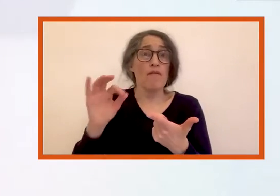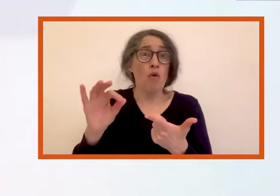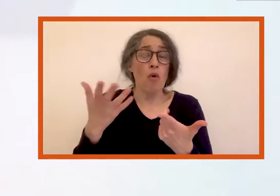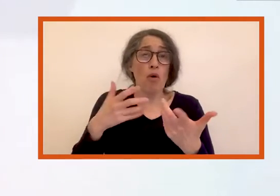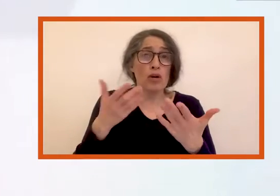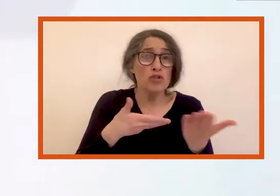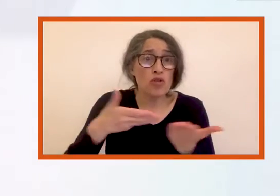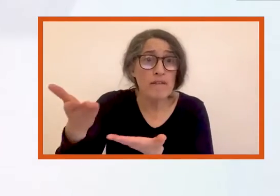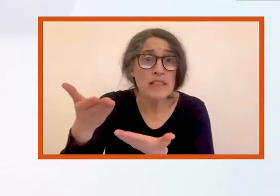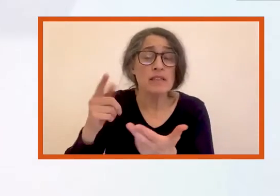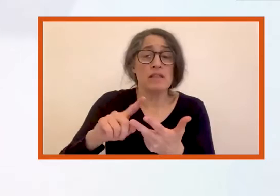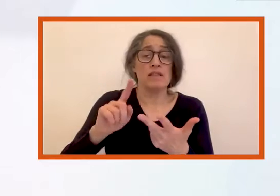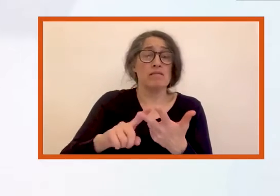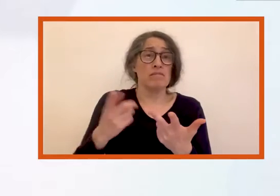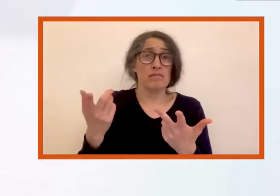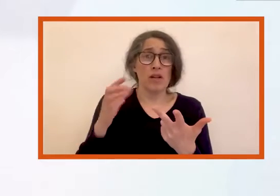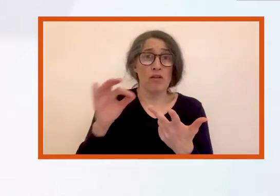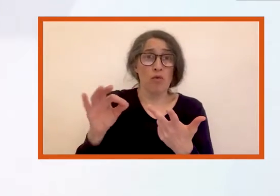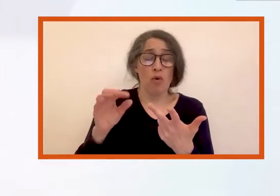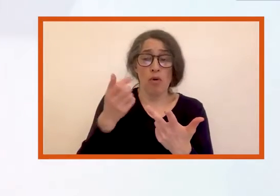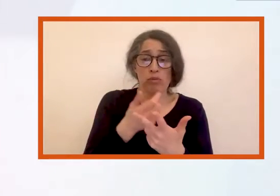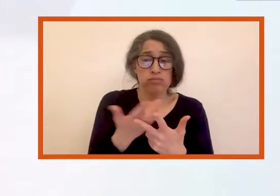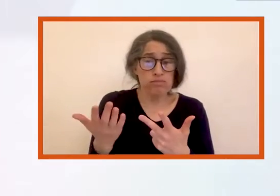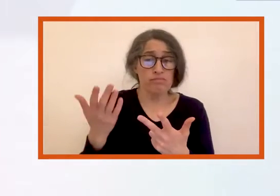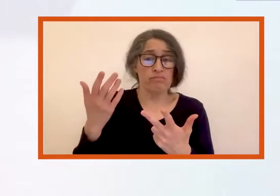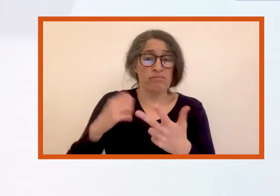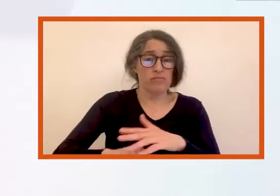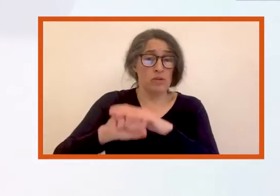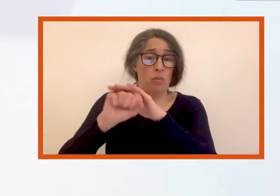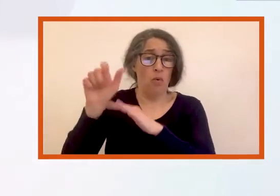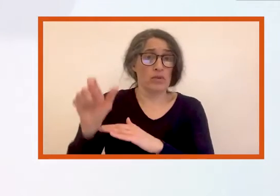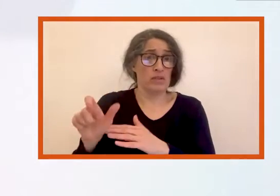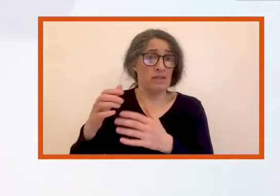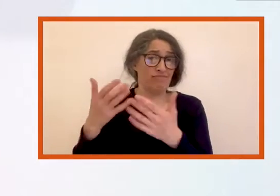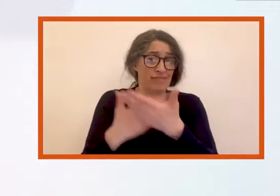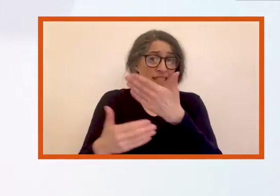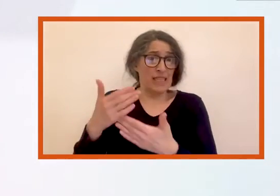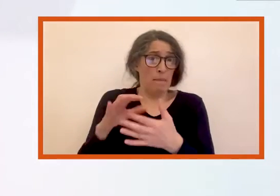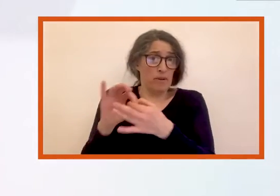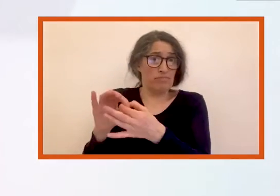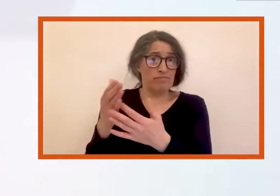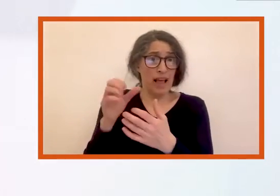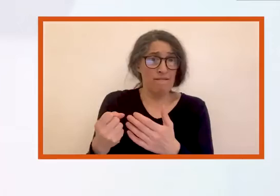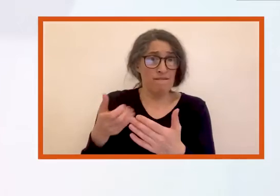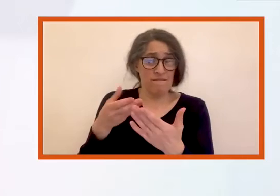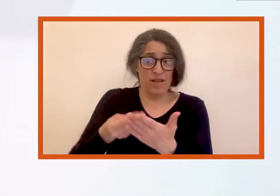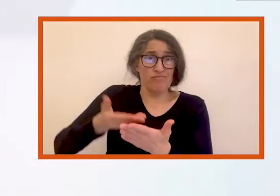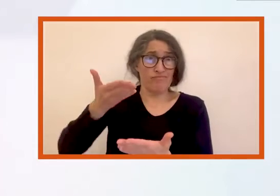should ensure basic income security, coverage of healthcare costs, and importantly, coverage